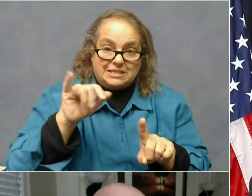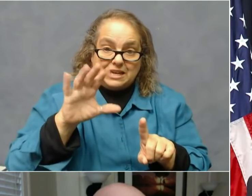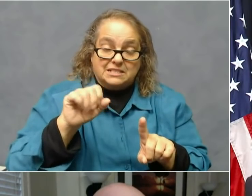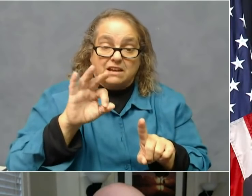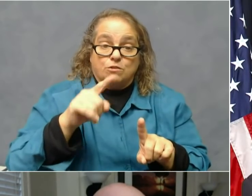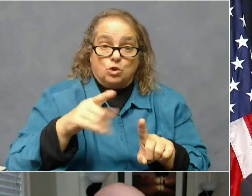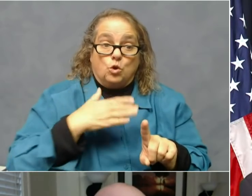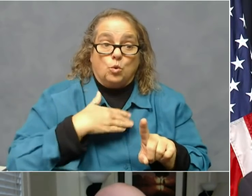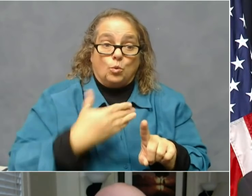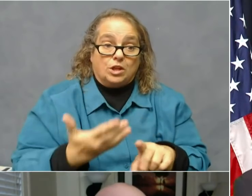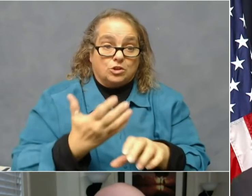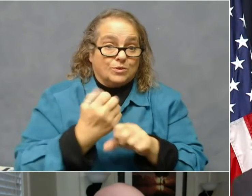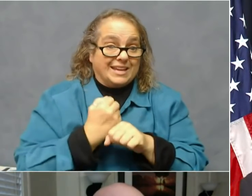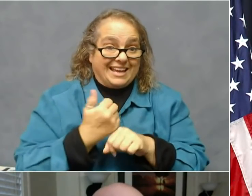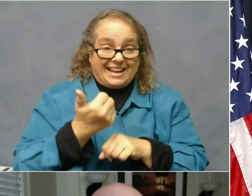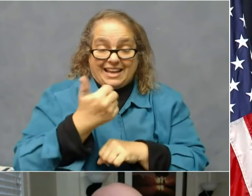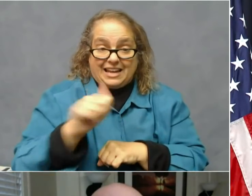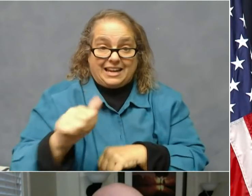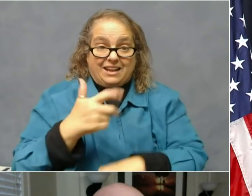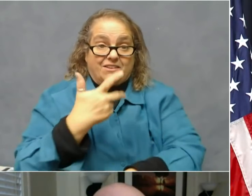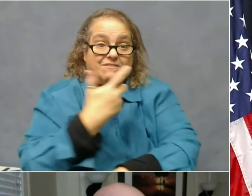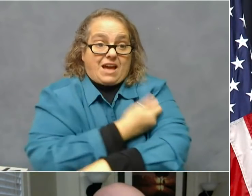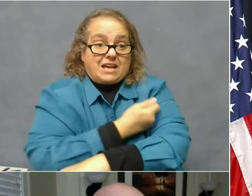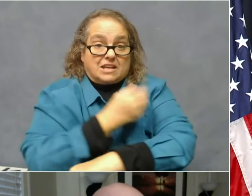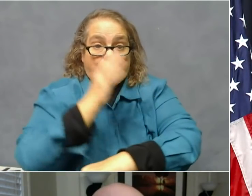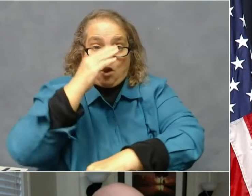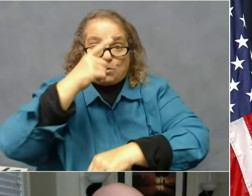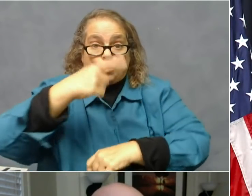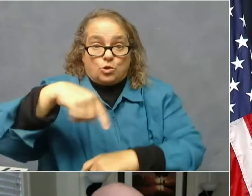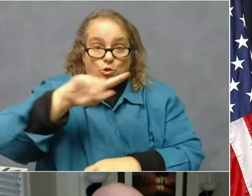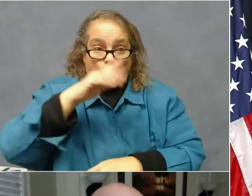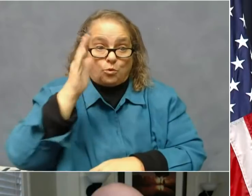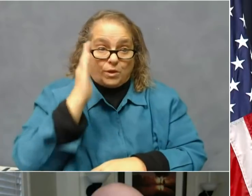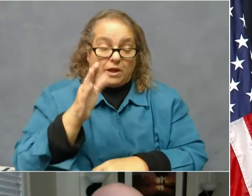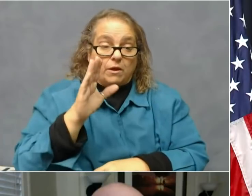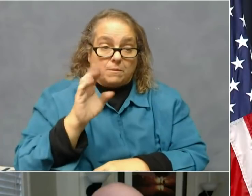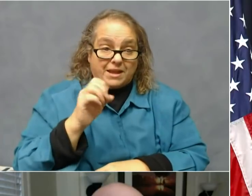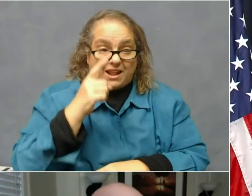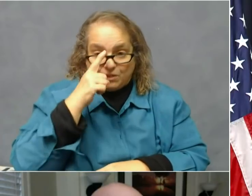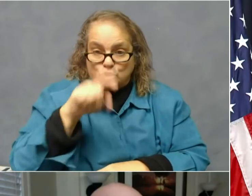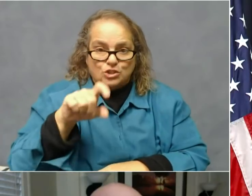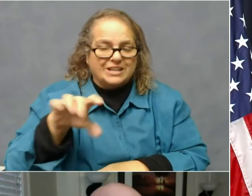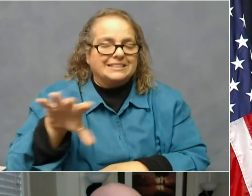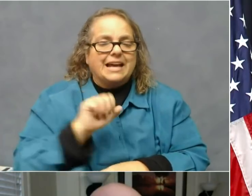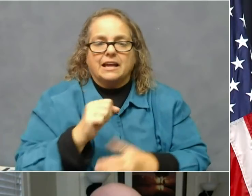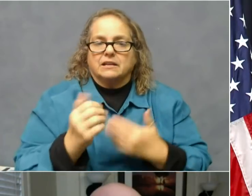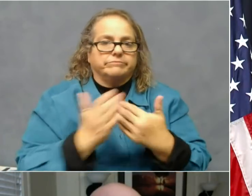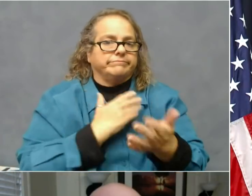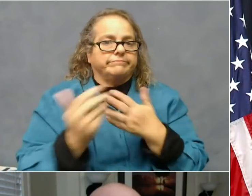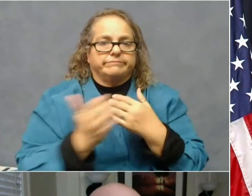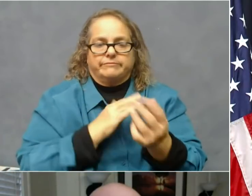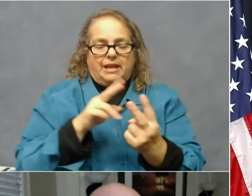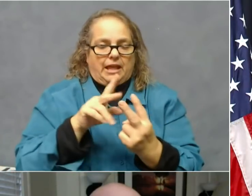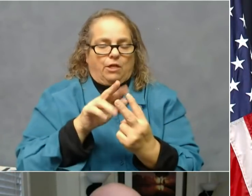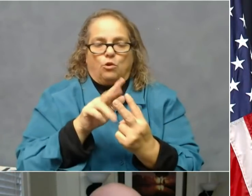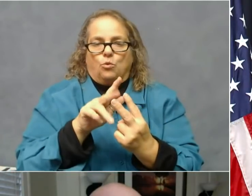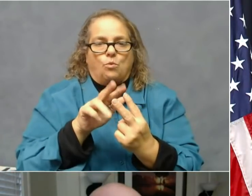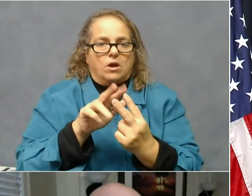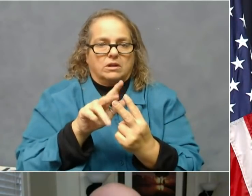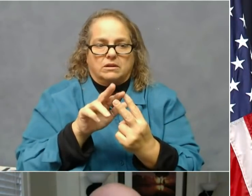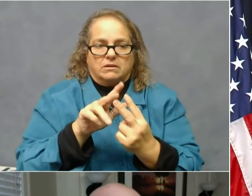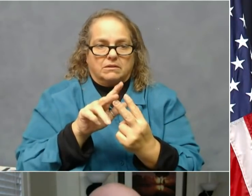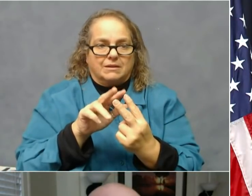vaccine, and I hope the vast majority of you will be, then I think you should take whichever one you could get. It appears that though there are